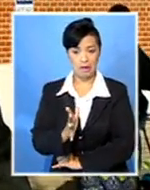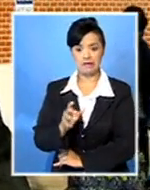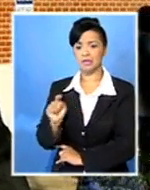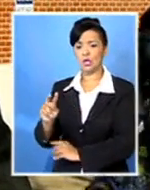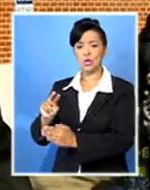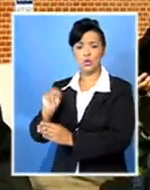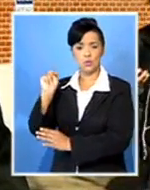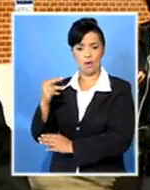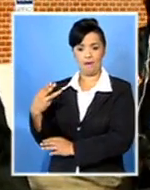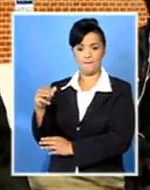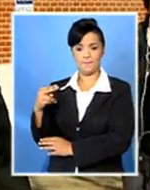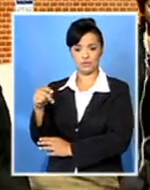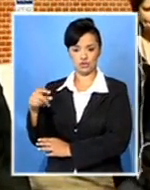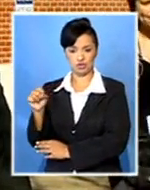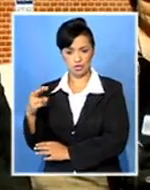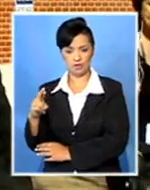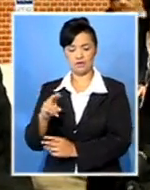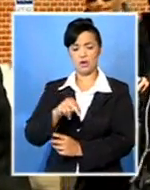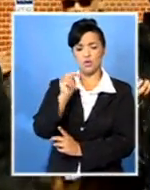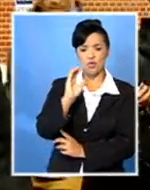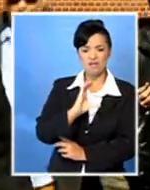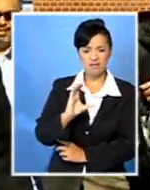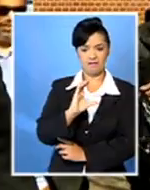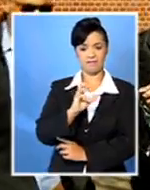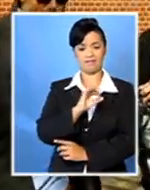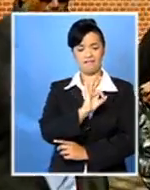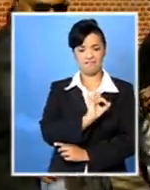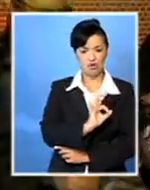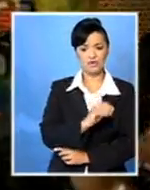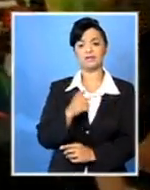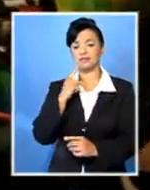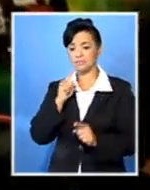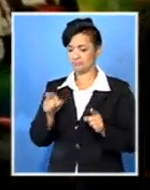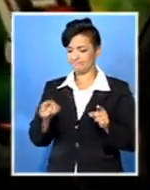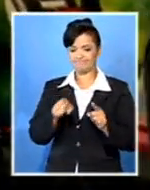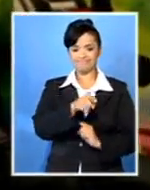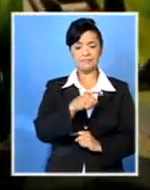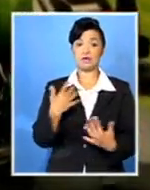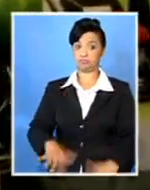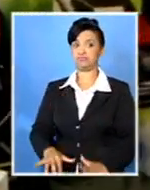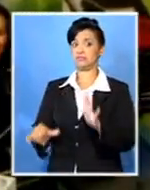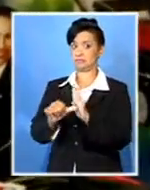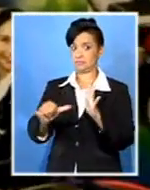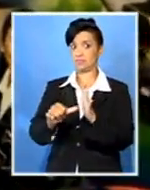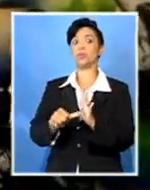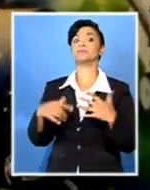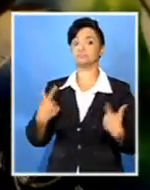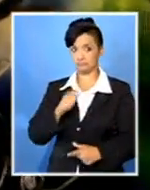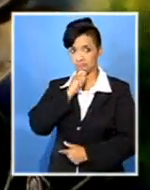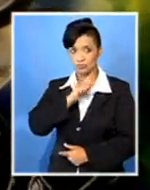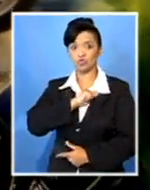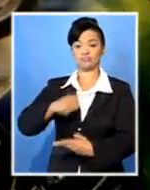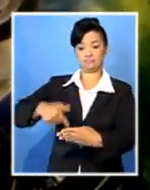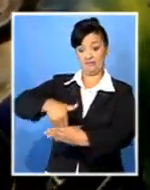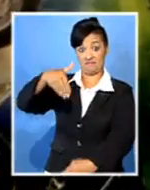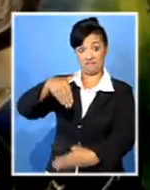they were crossing to North Carolina, Florida. What you hear from them is that this is an important election, and it's an important election in terms